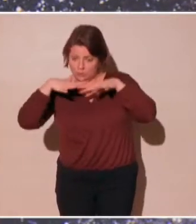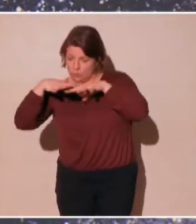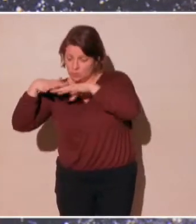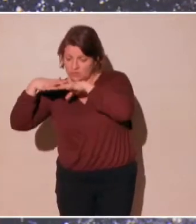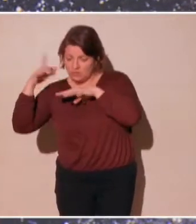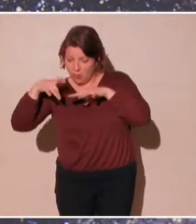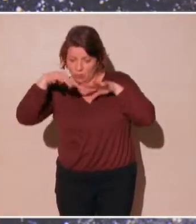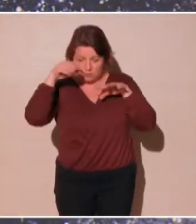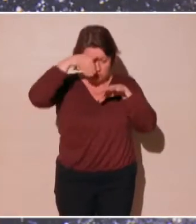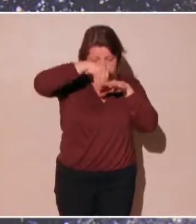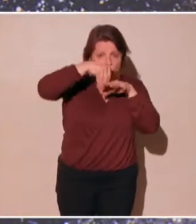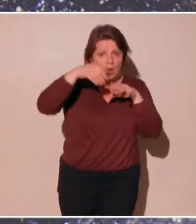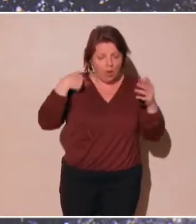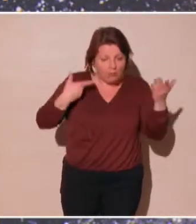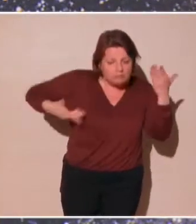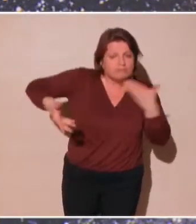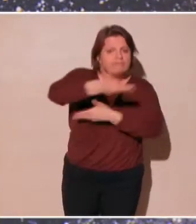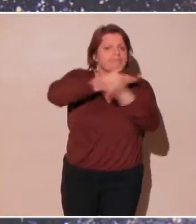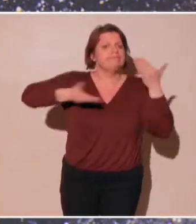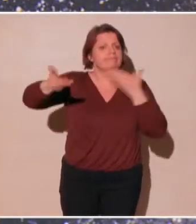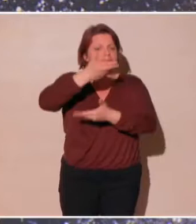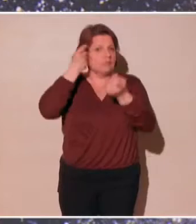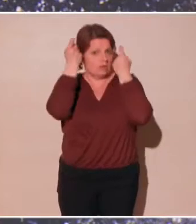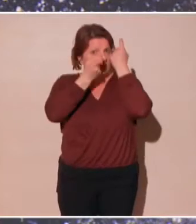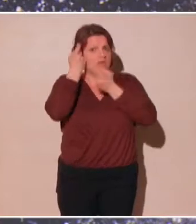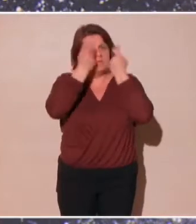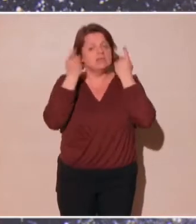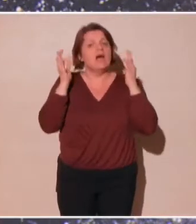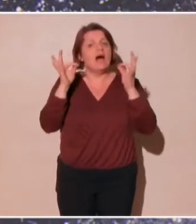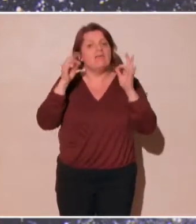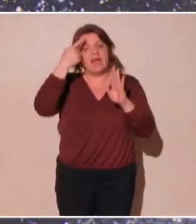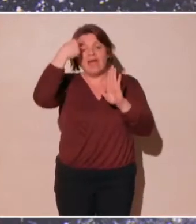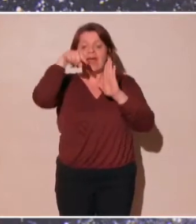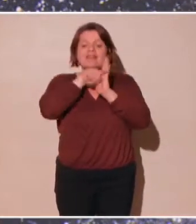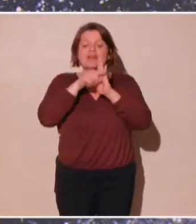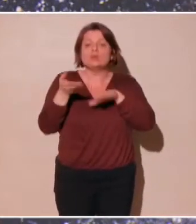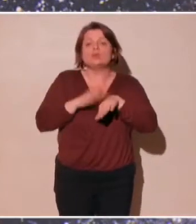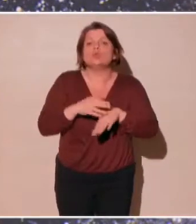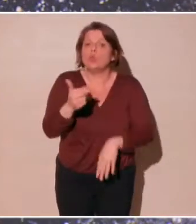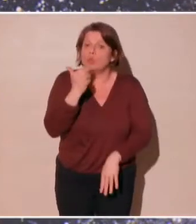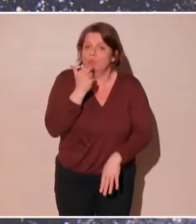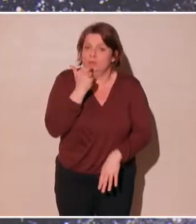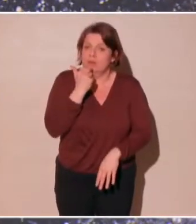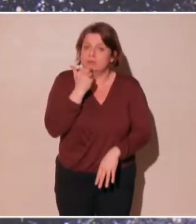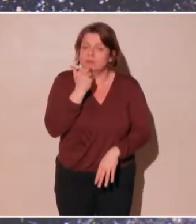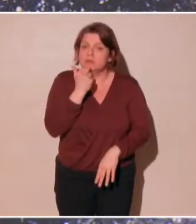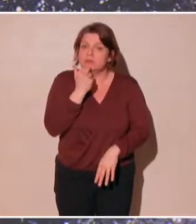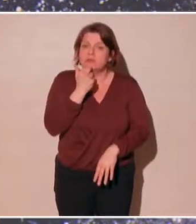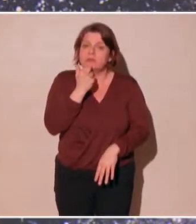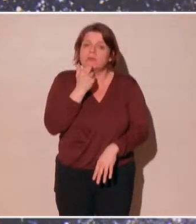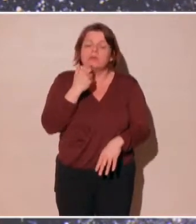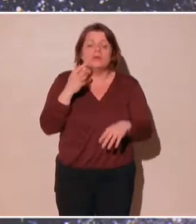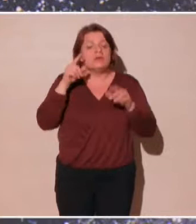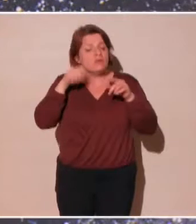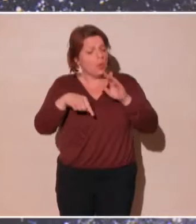And constant discussion between these departments raise the question of